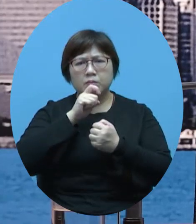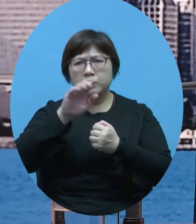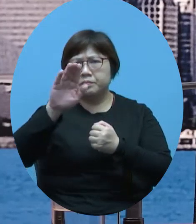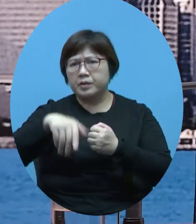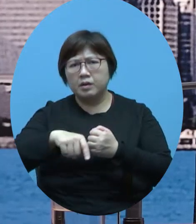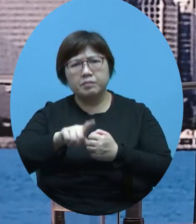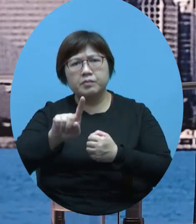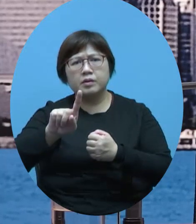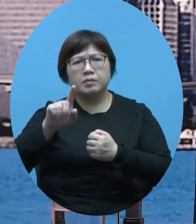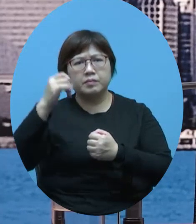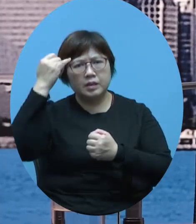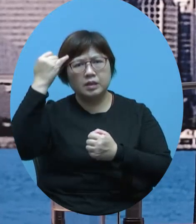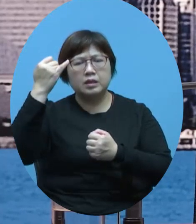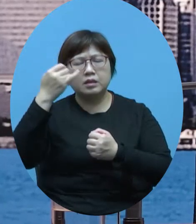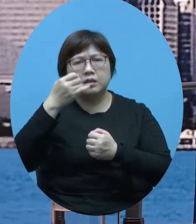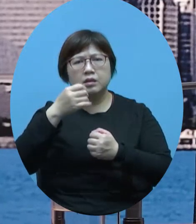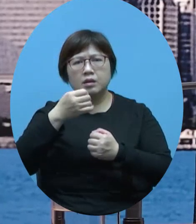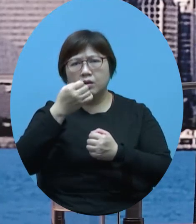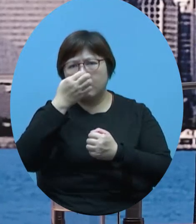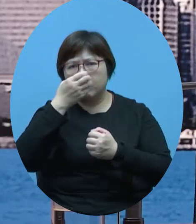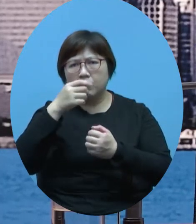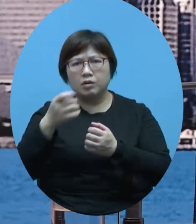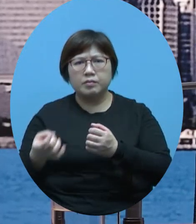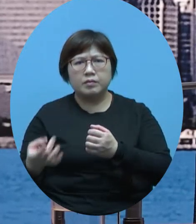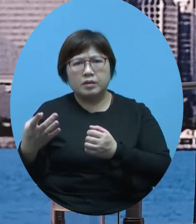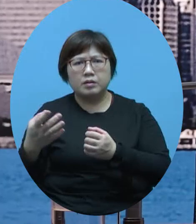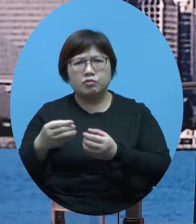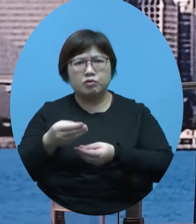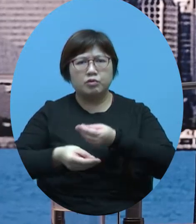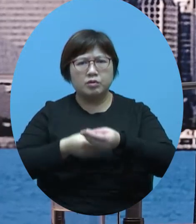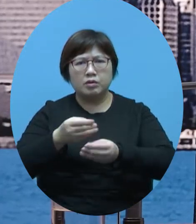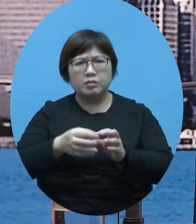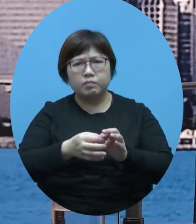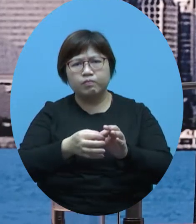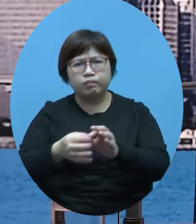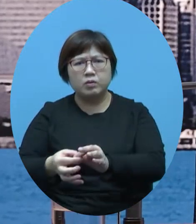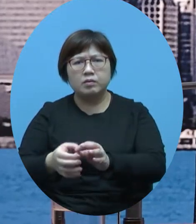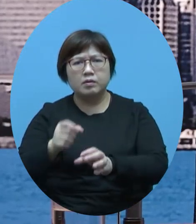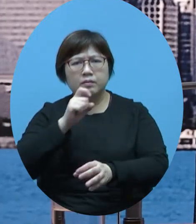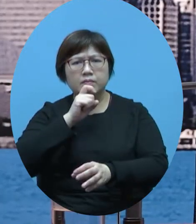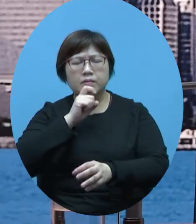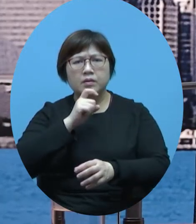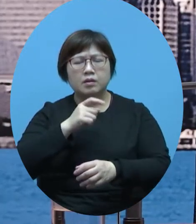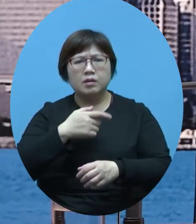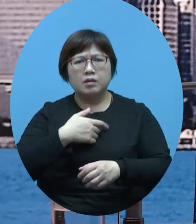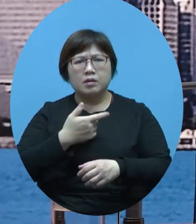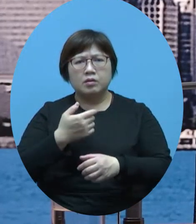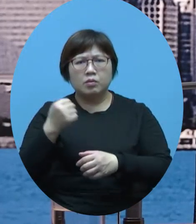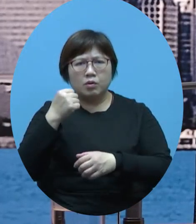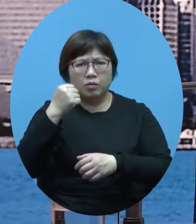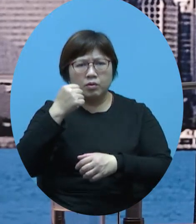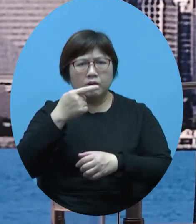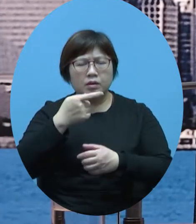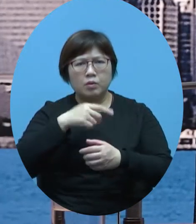to quarantine the close contacts of these patients and try to trace the source to see whether we can find anything in